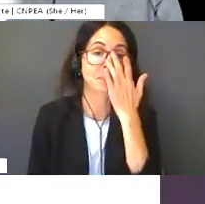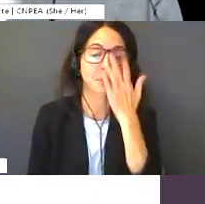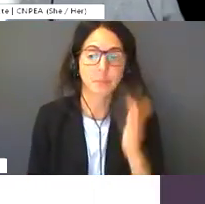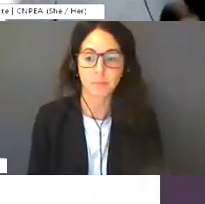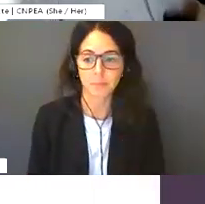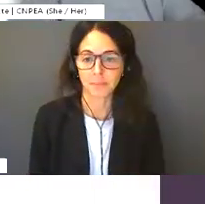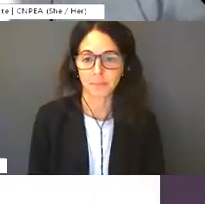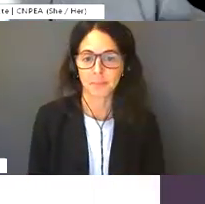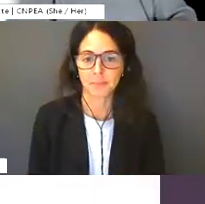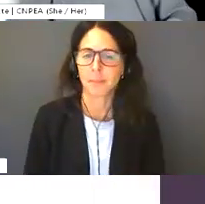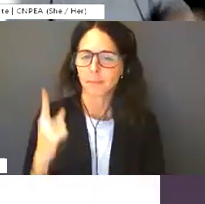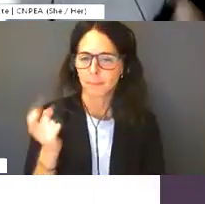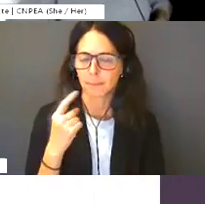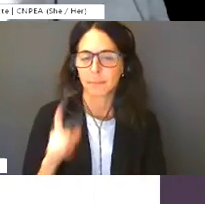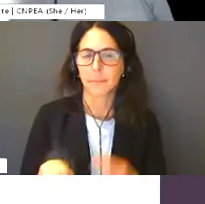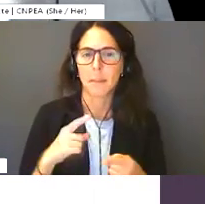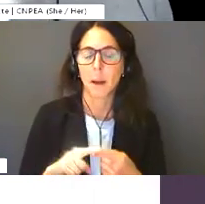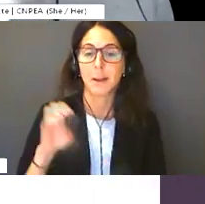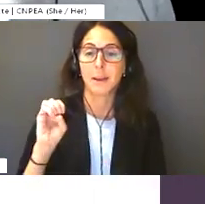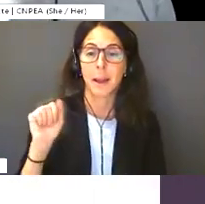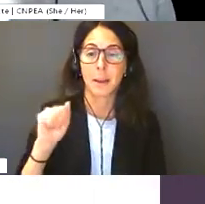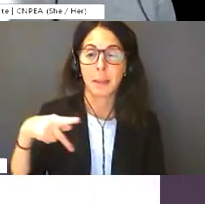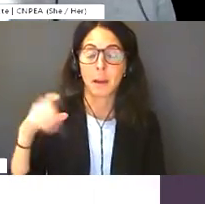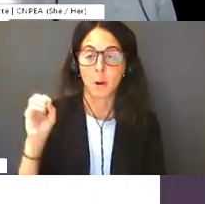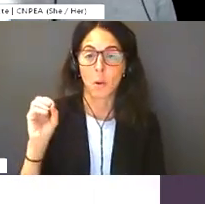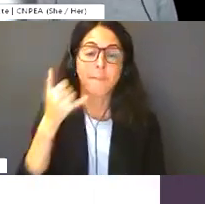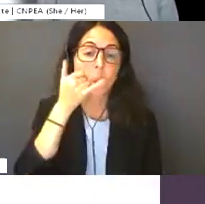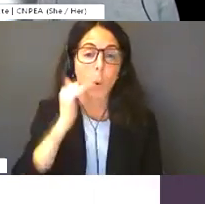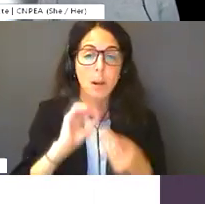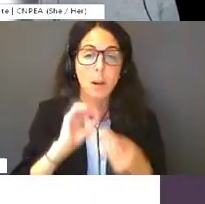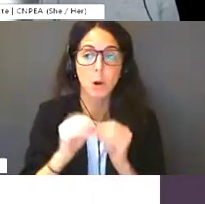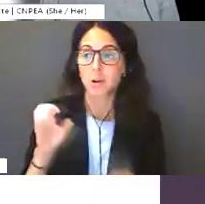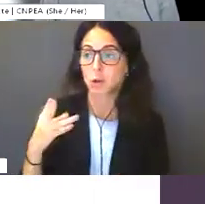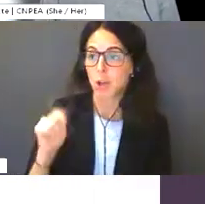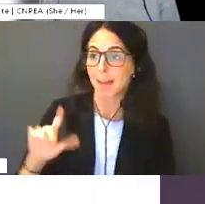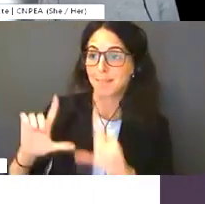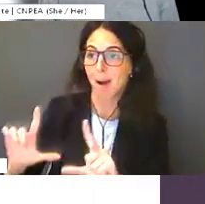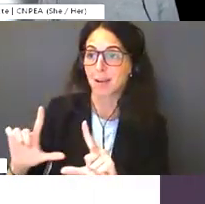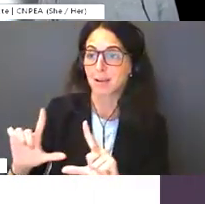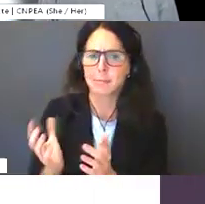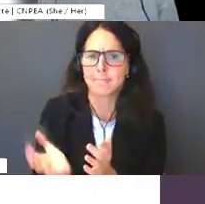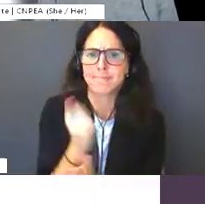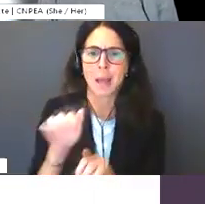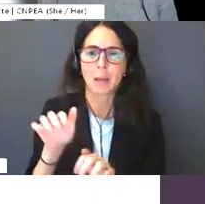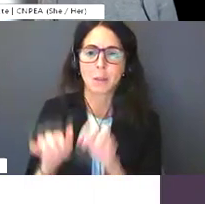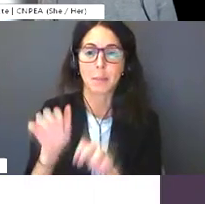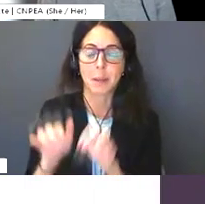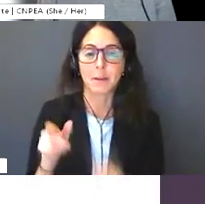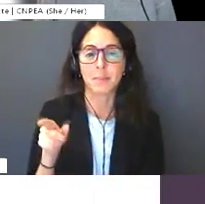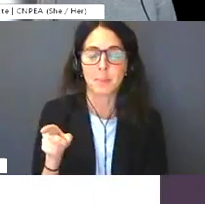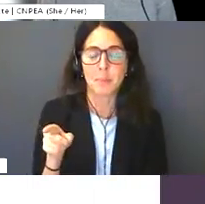about the EAPO phone number in the chat box. So very quickly, I'm going to type this in, where this is